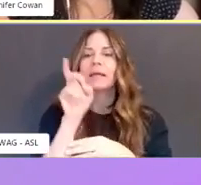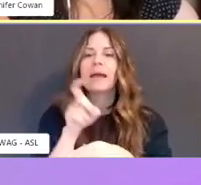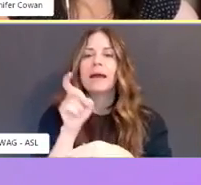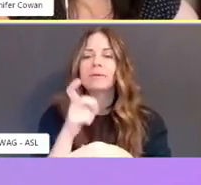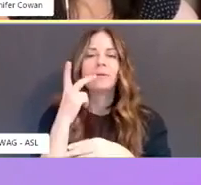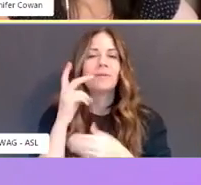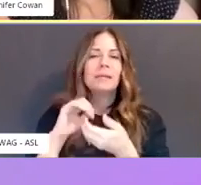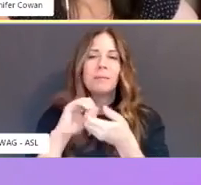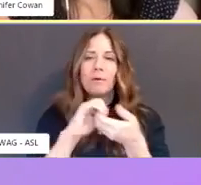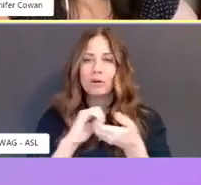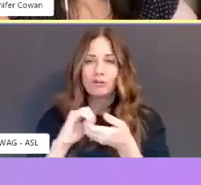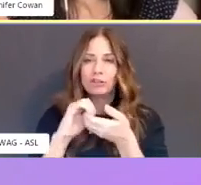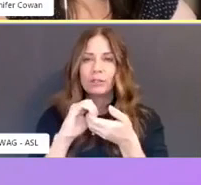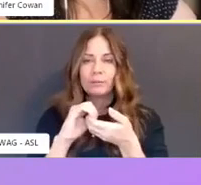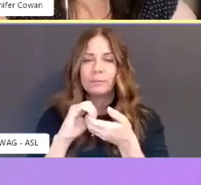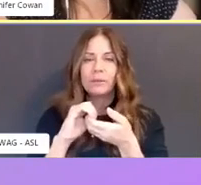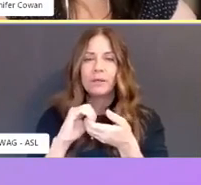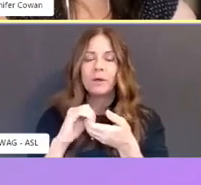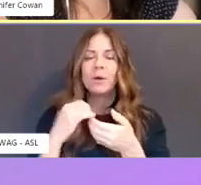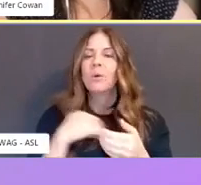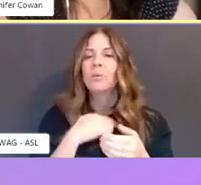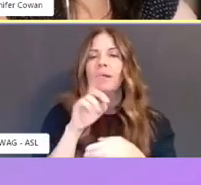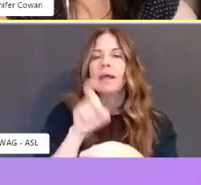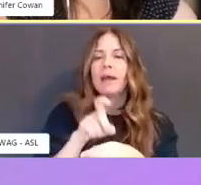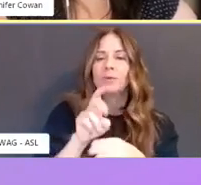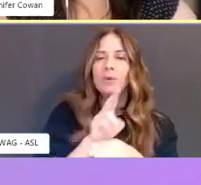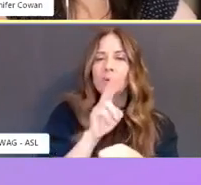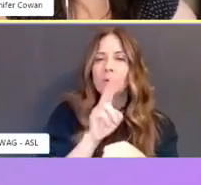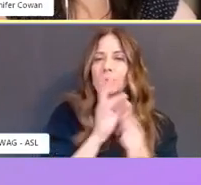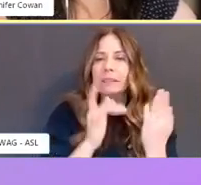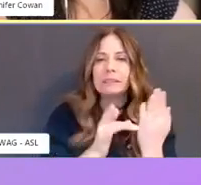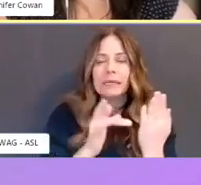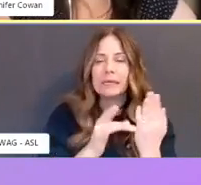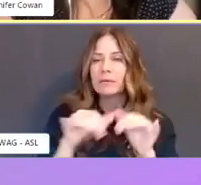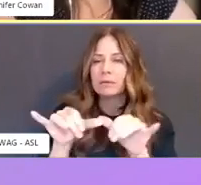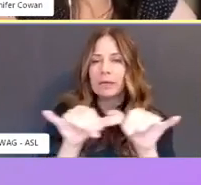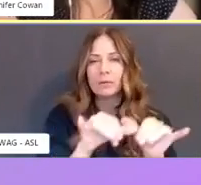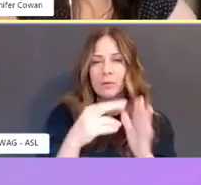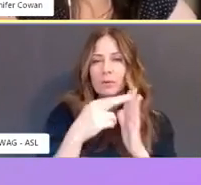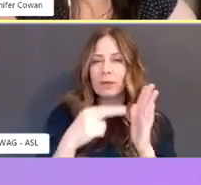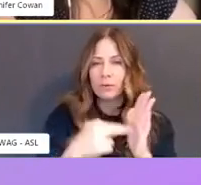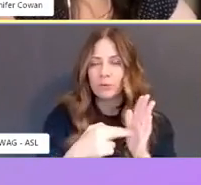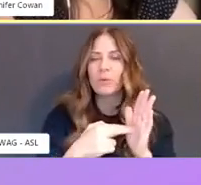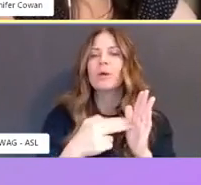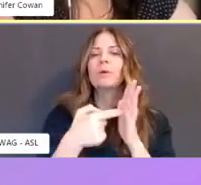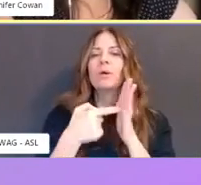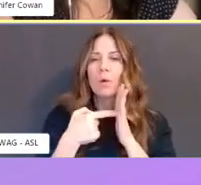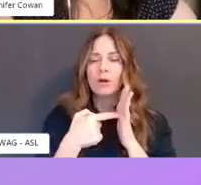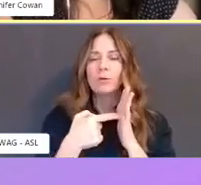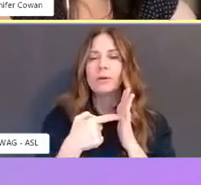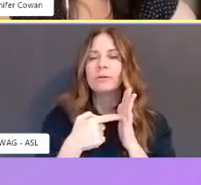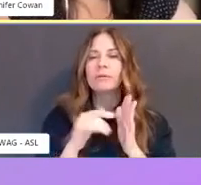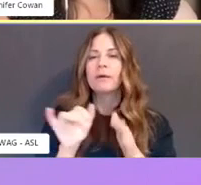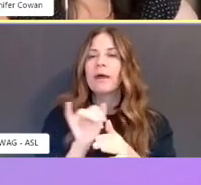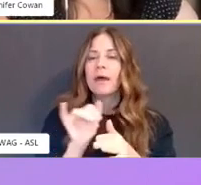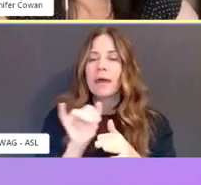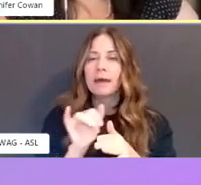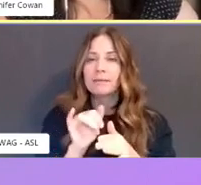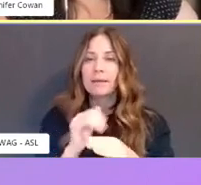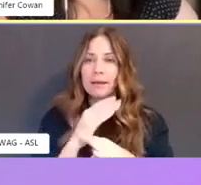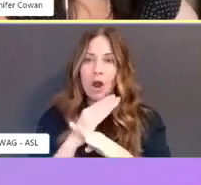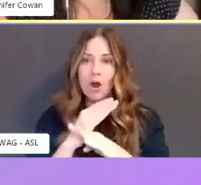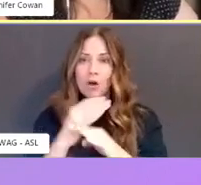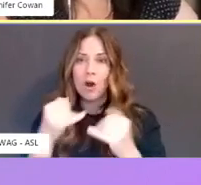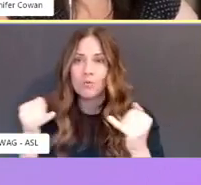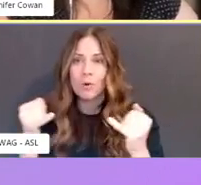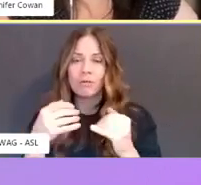a partnership. We have to use the technical standards or regulatory requirements as a guardrail. This is going